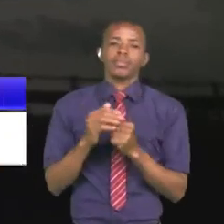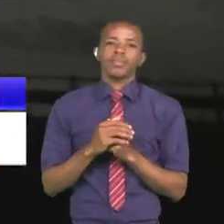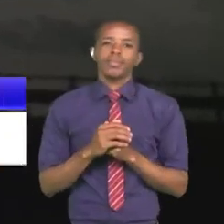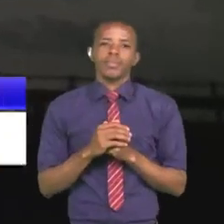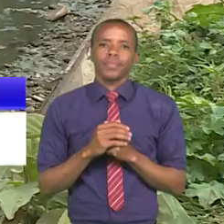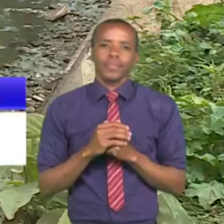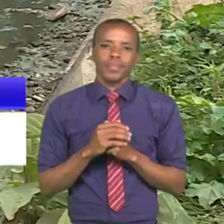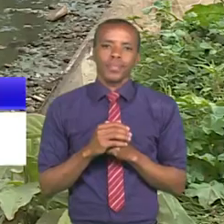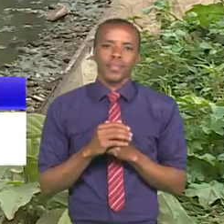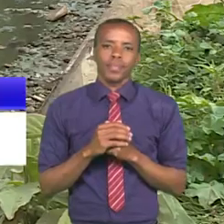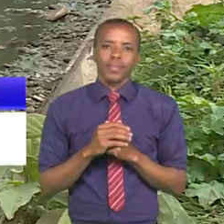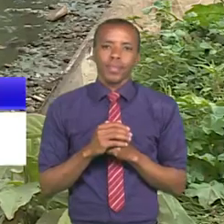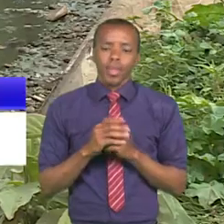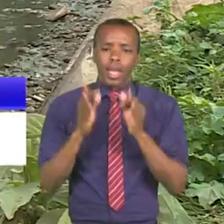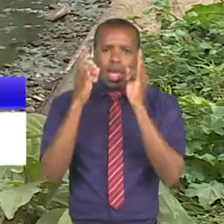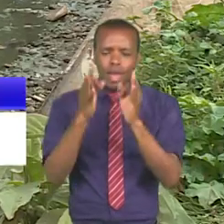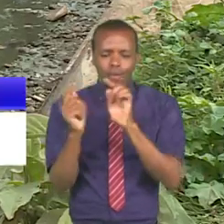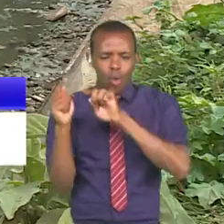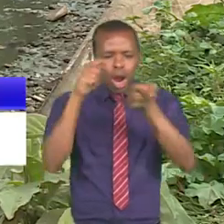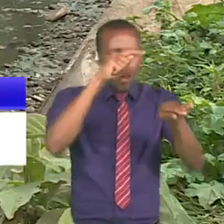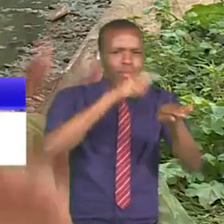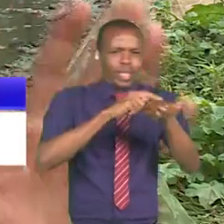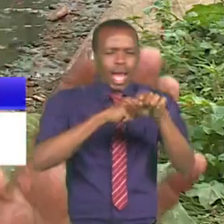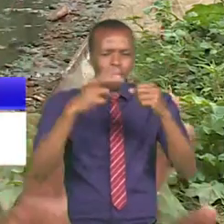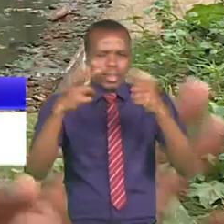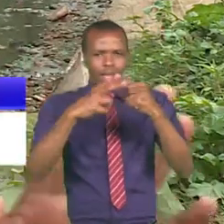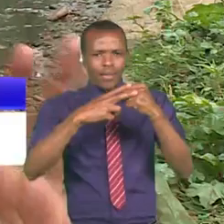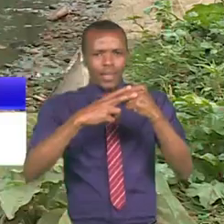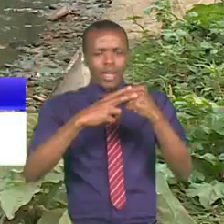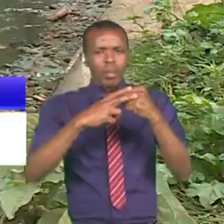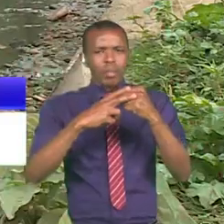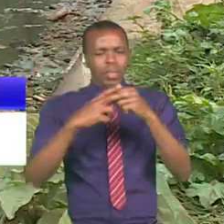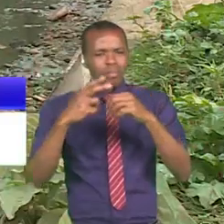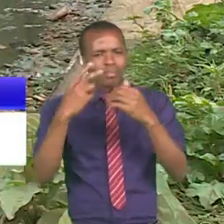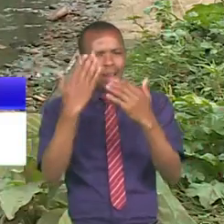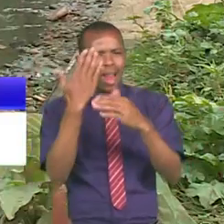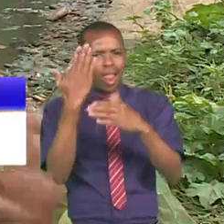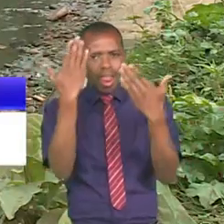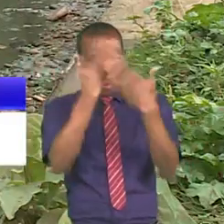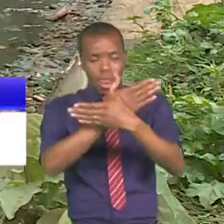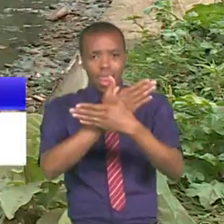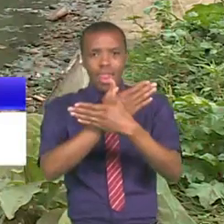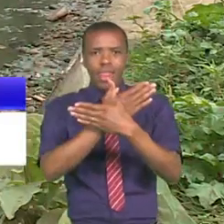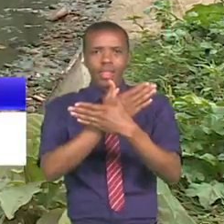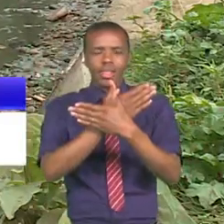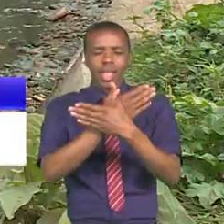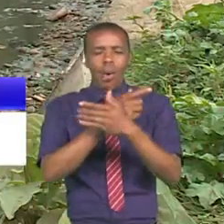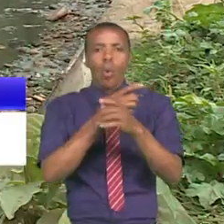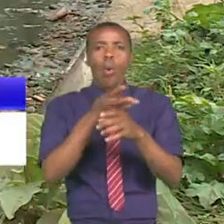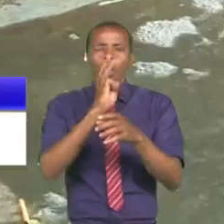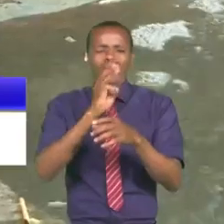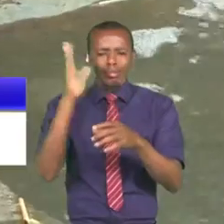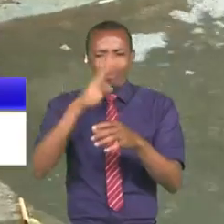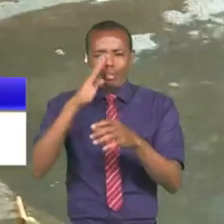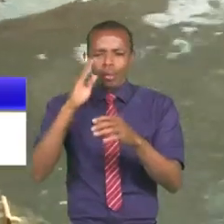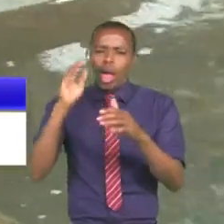darkness. If you come around here at 7 onwards to 11 at midnight, this would be flooding with the sewage water, with